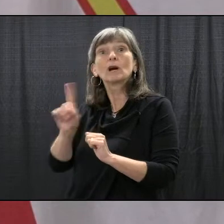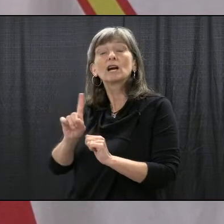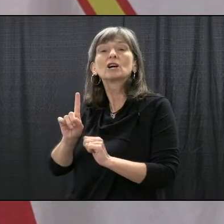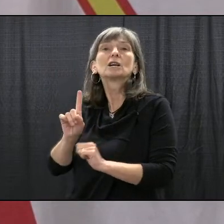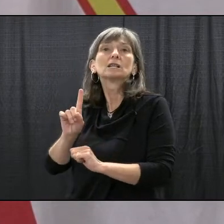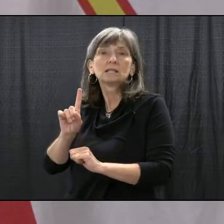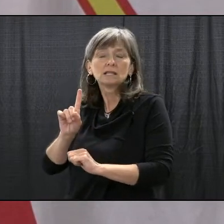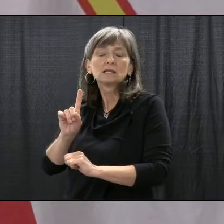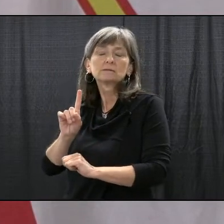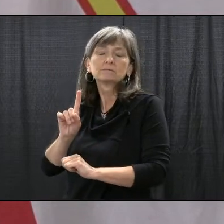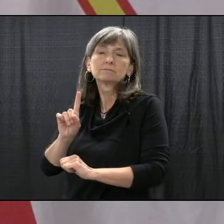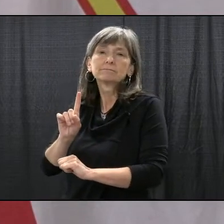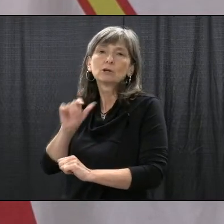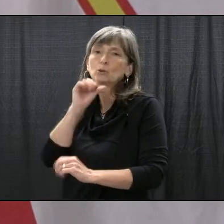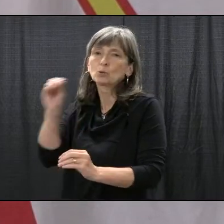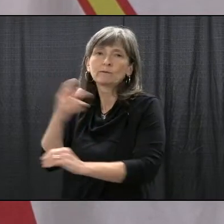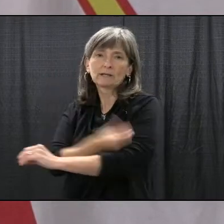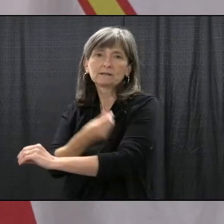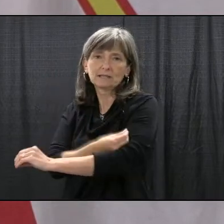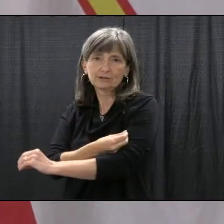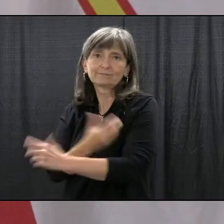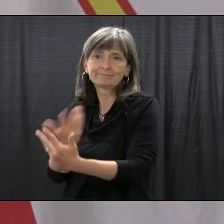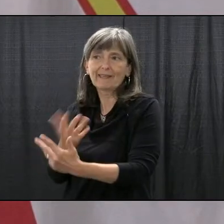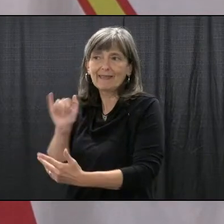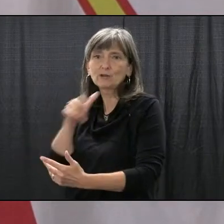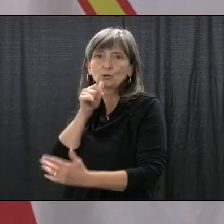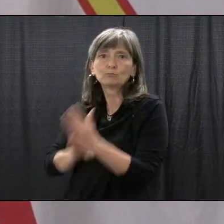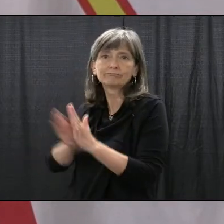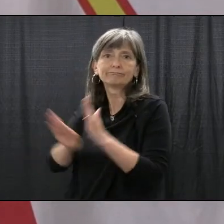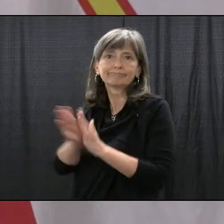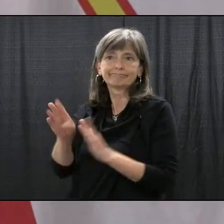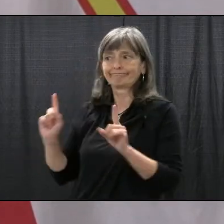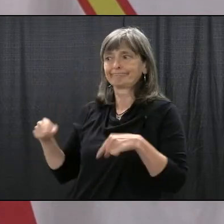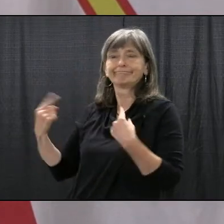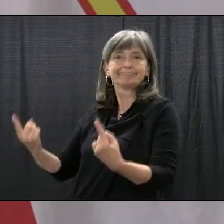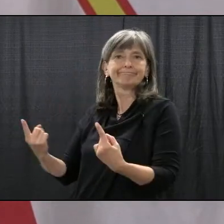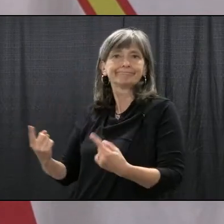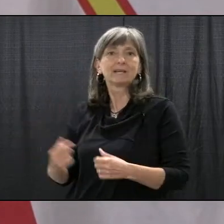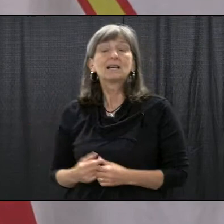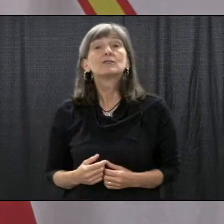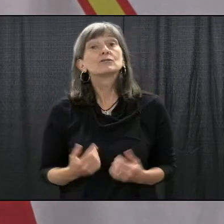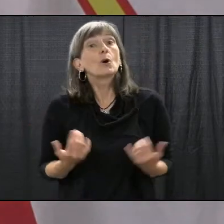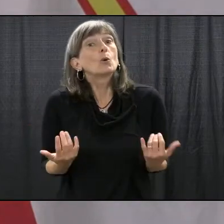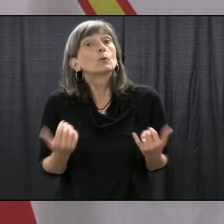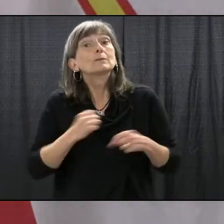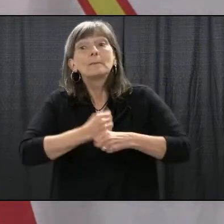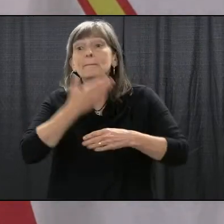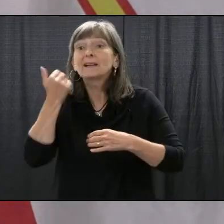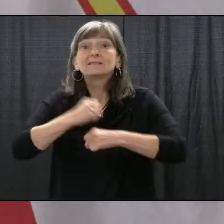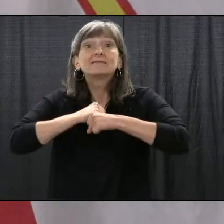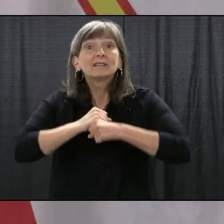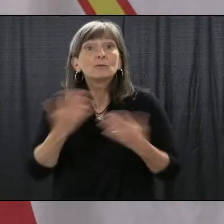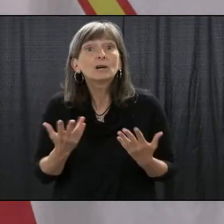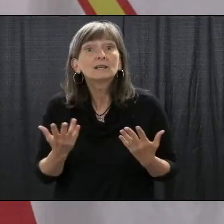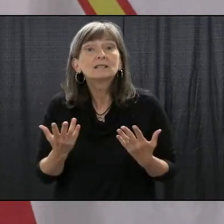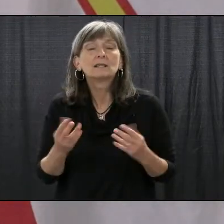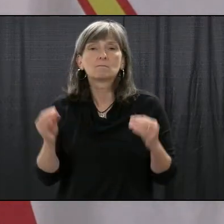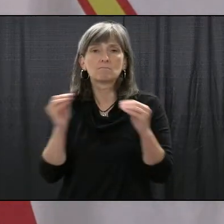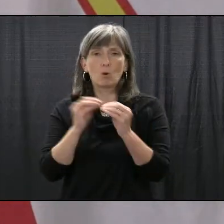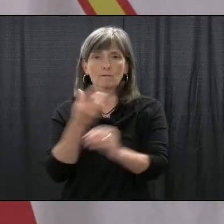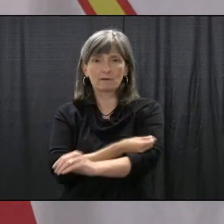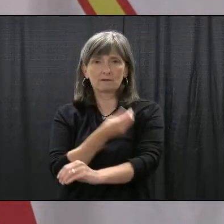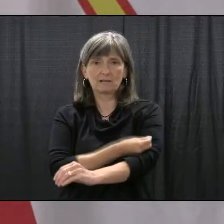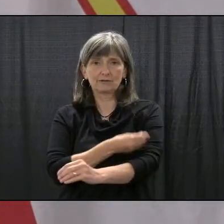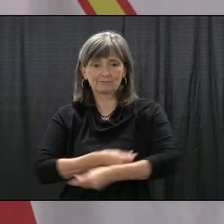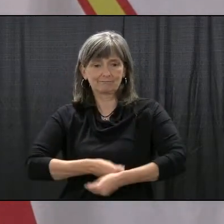best defense against seeing a 4th wave here in Newfoundland and Labrador is getting more people fully vaccinated. Having